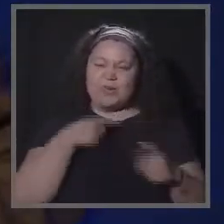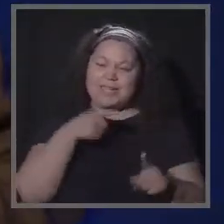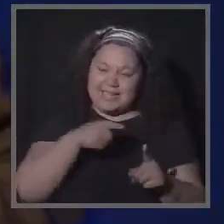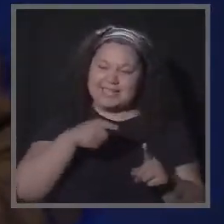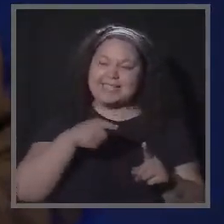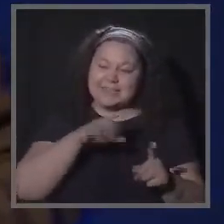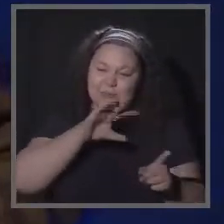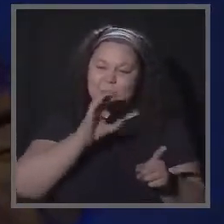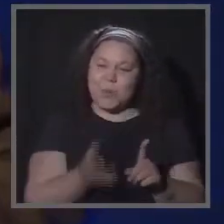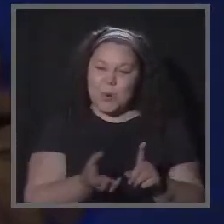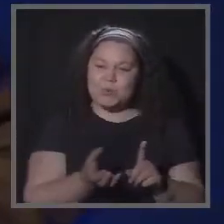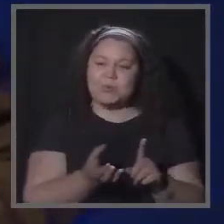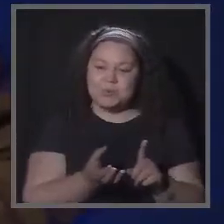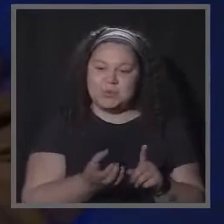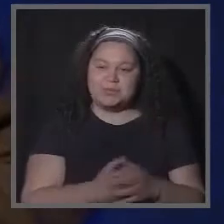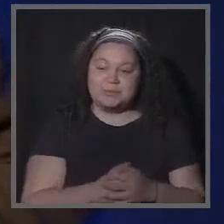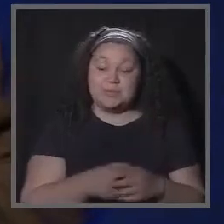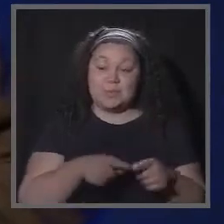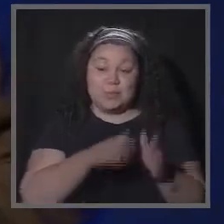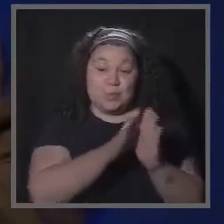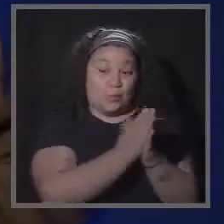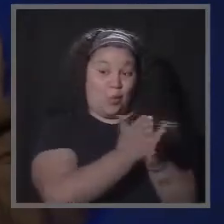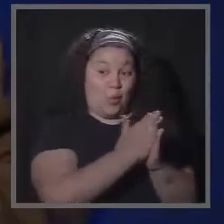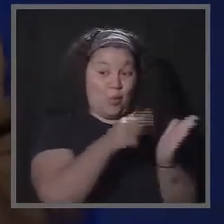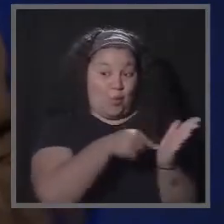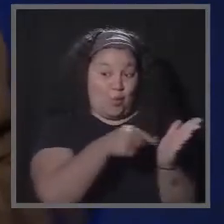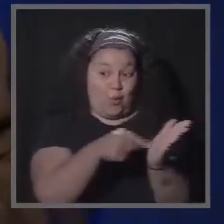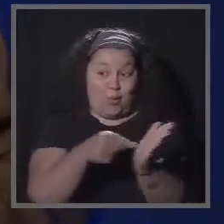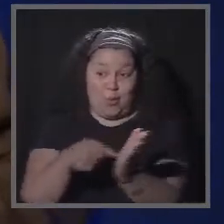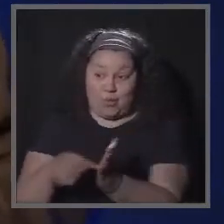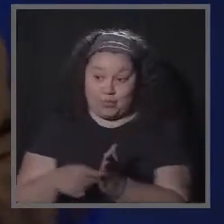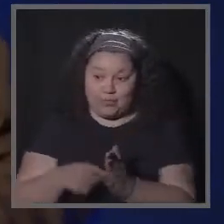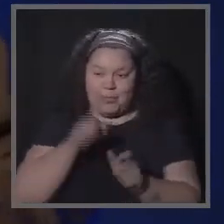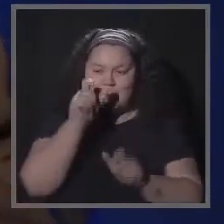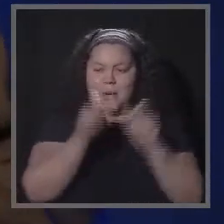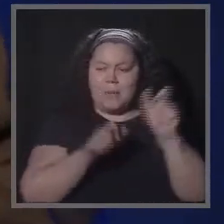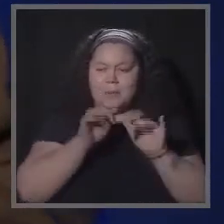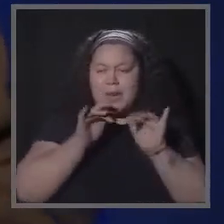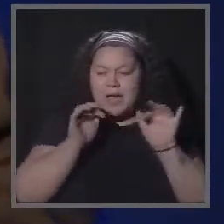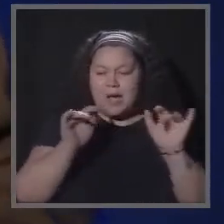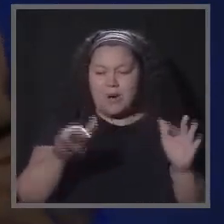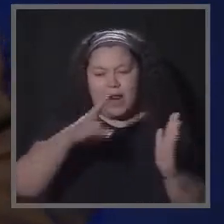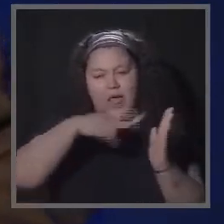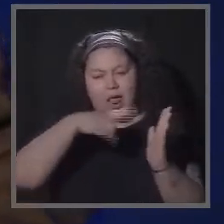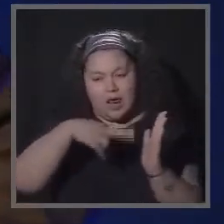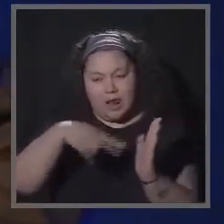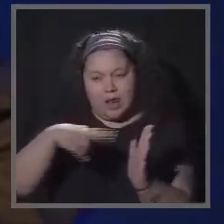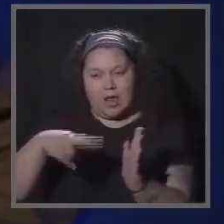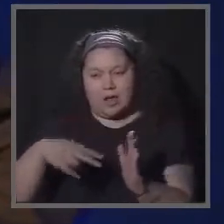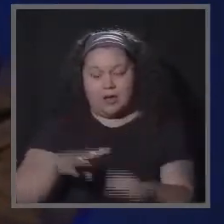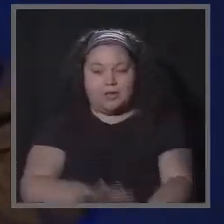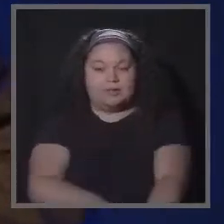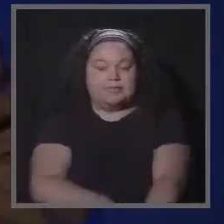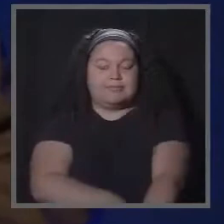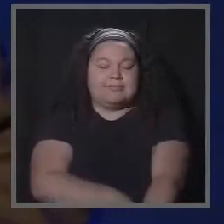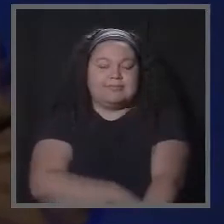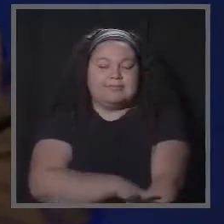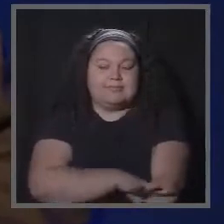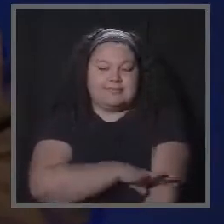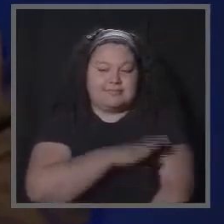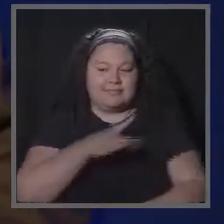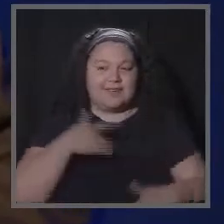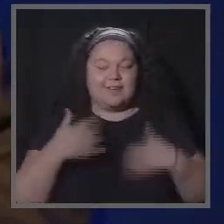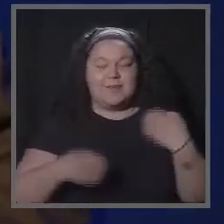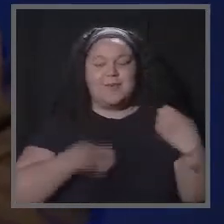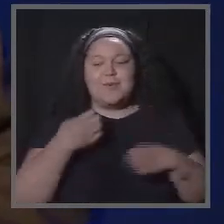on the internet a bit about this book, I found that millions of people have read it, and it has also been used or shown in hospitals,